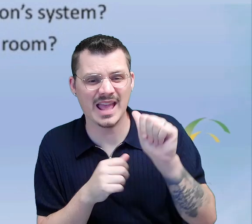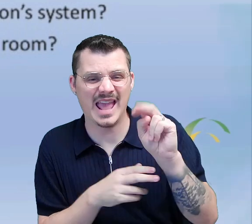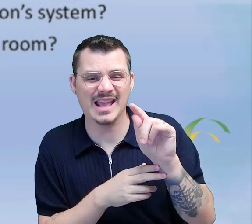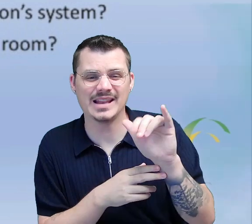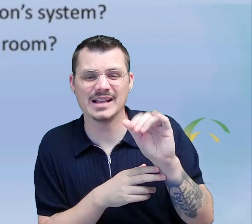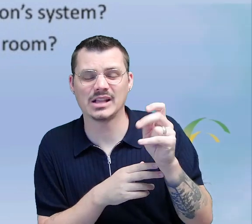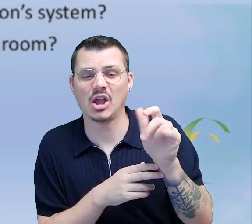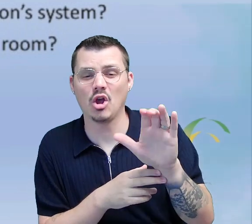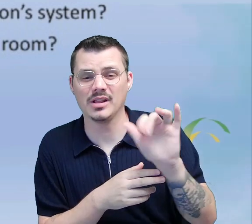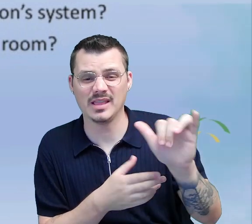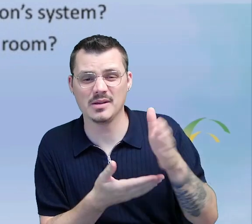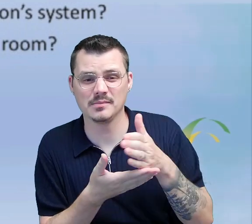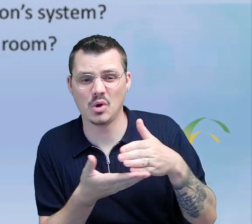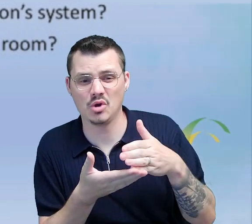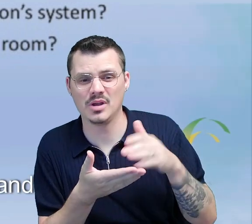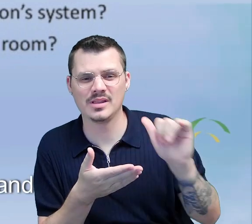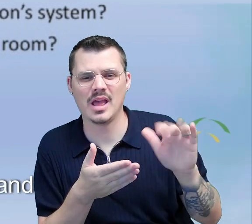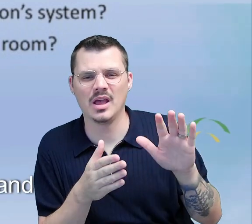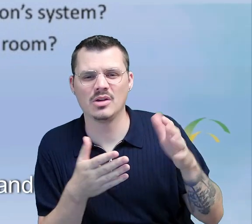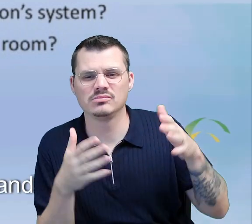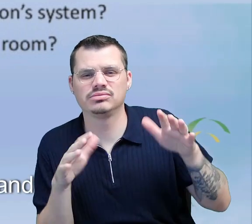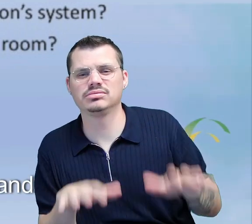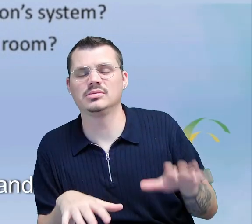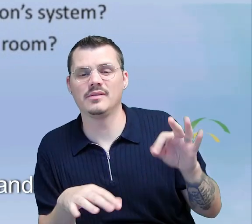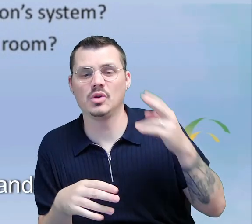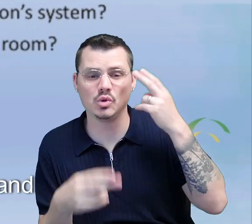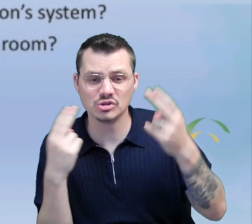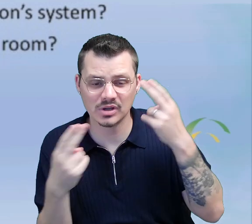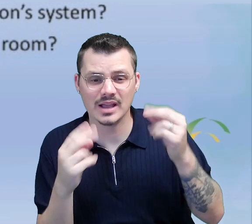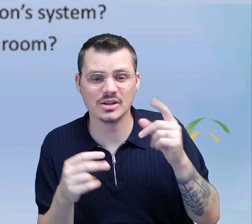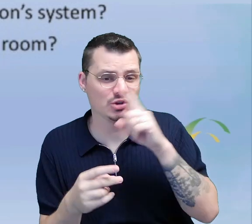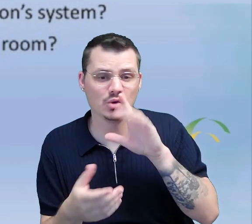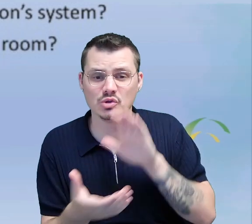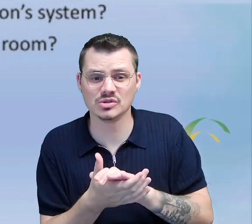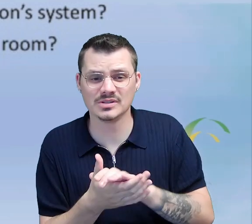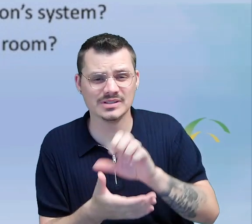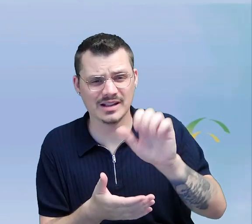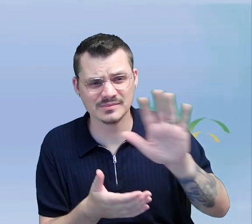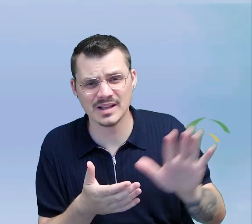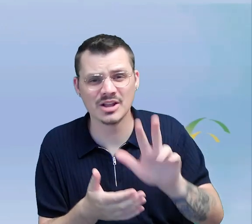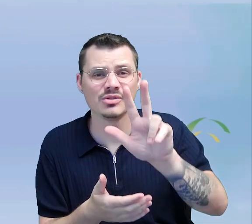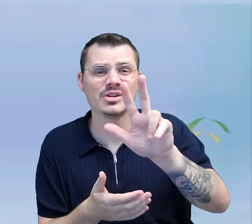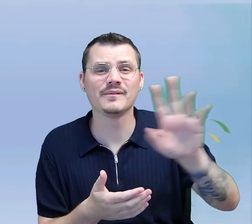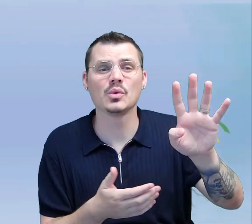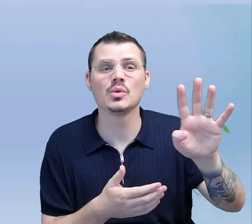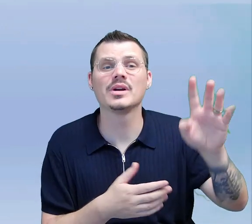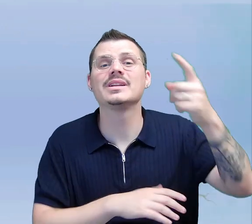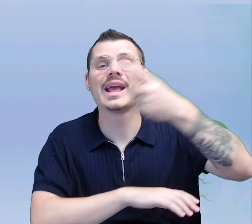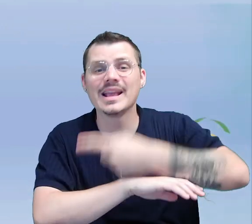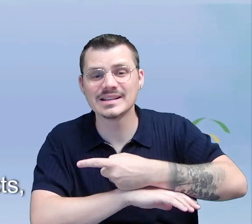the antipsychotic part, the alleviation of the hallucinations and delusions, that takes 3 or 4